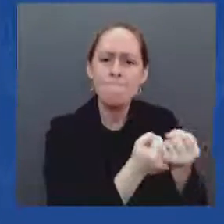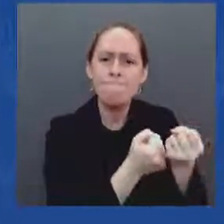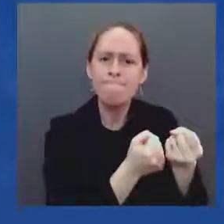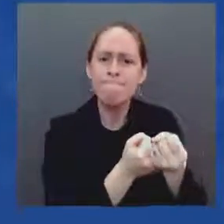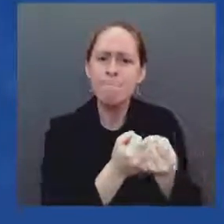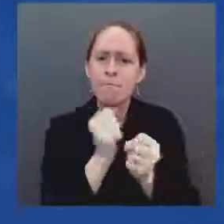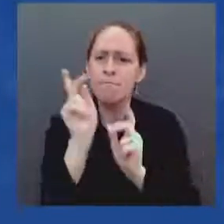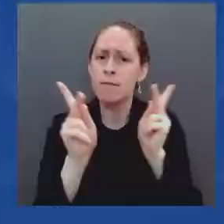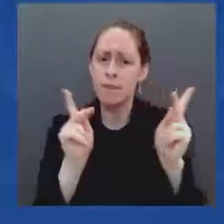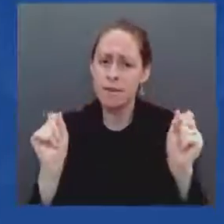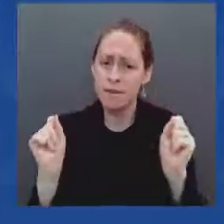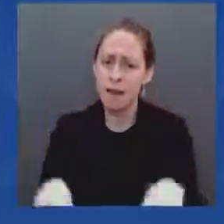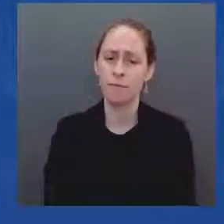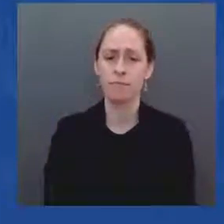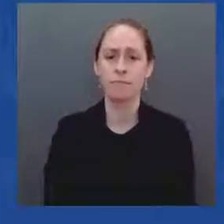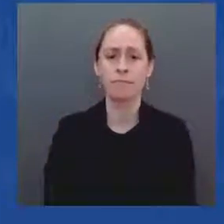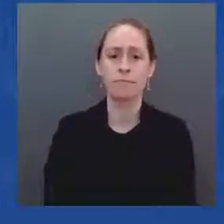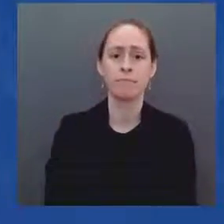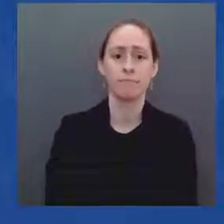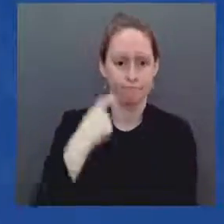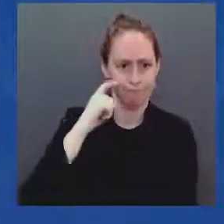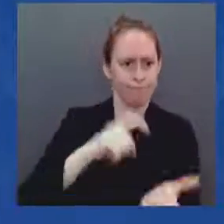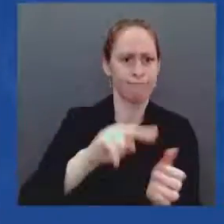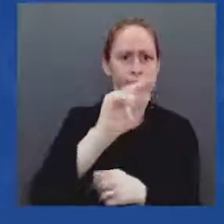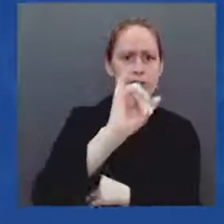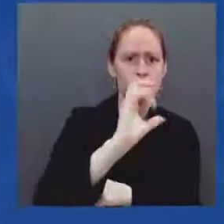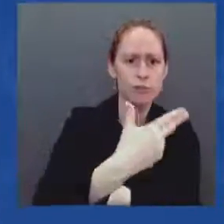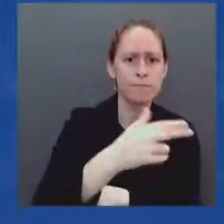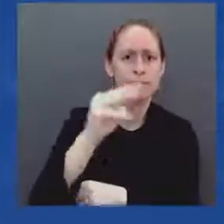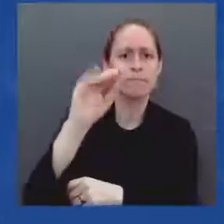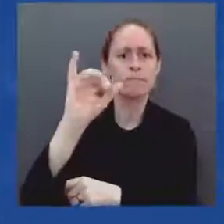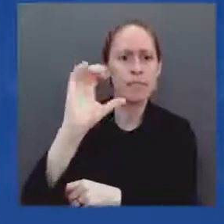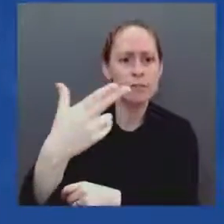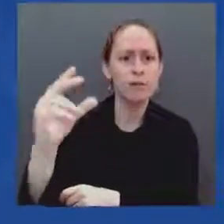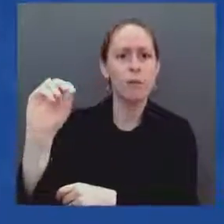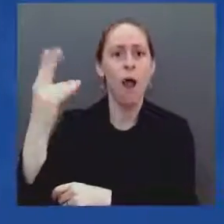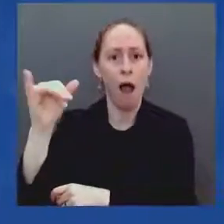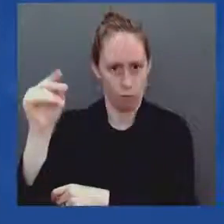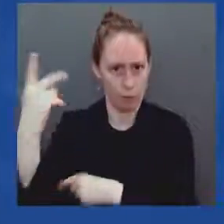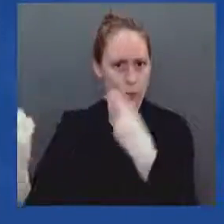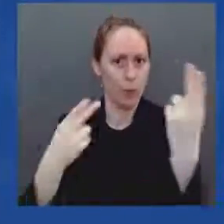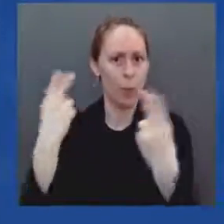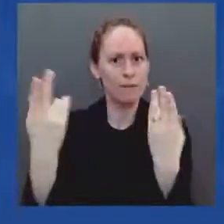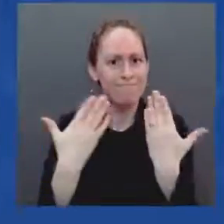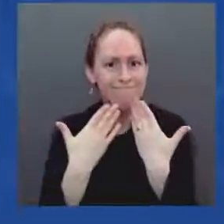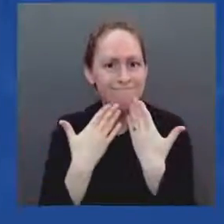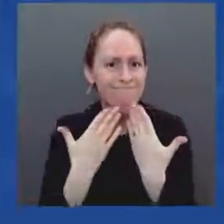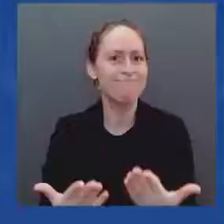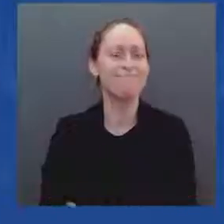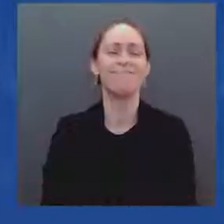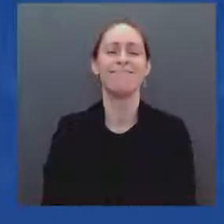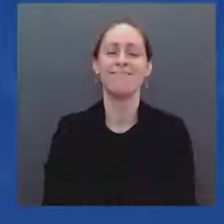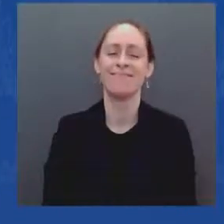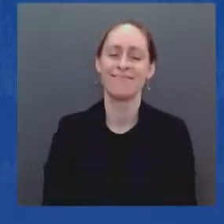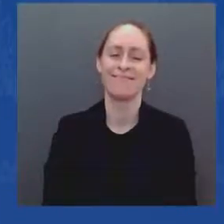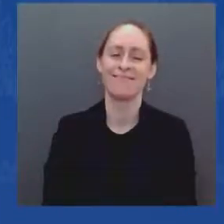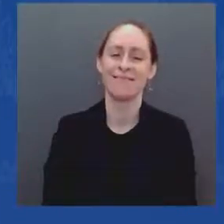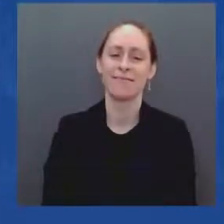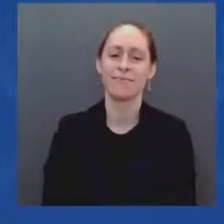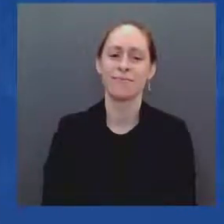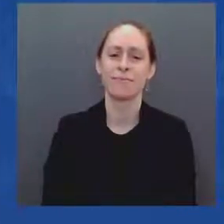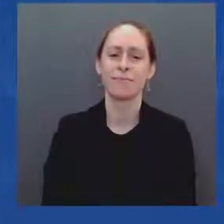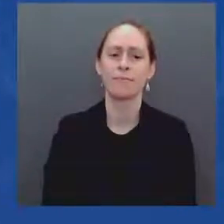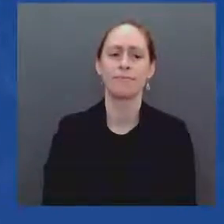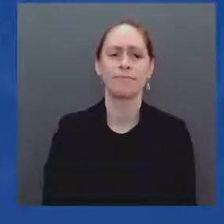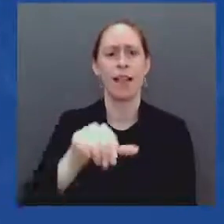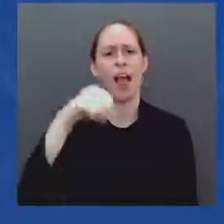in Ohio. A lot of you are making them all over the country. Another one of the national challenges, we need to bring back workers to better jobs